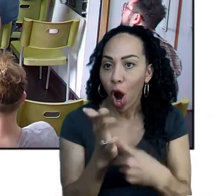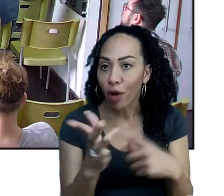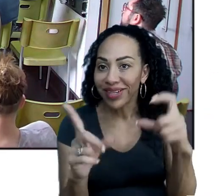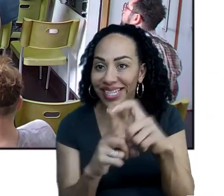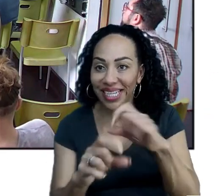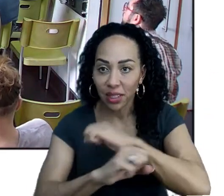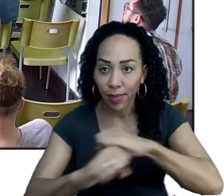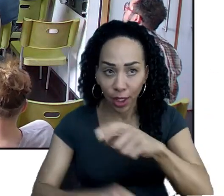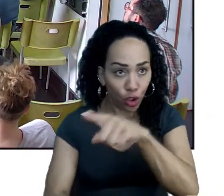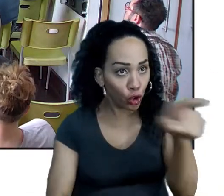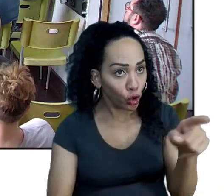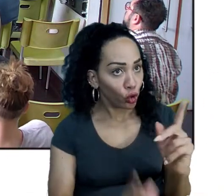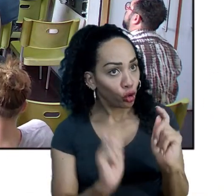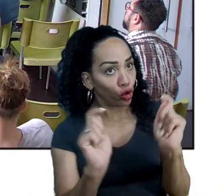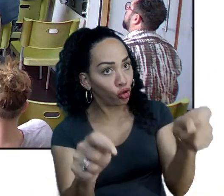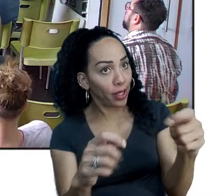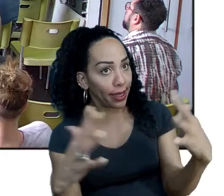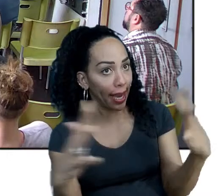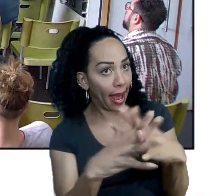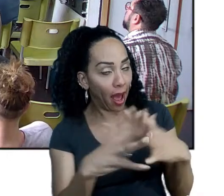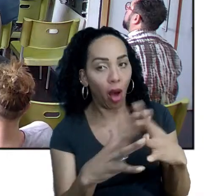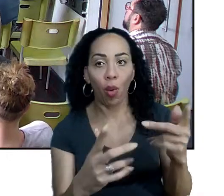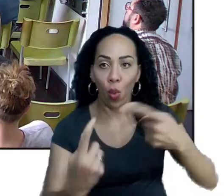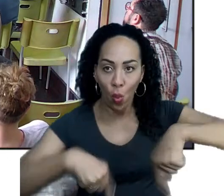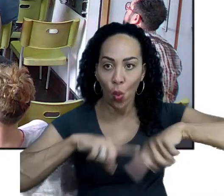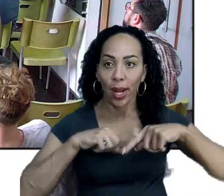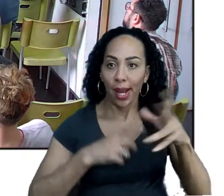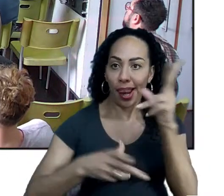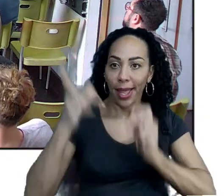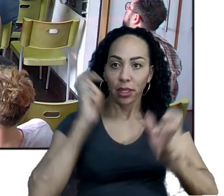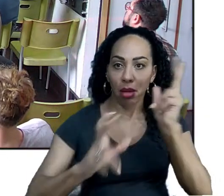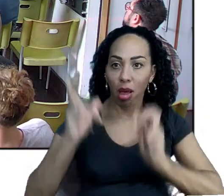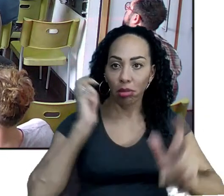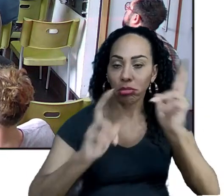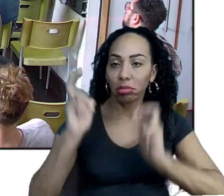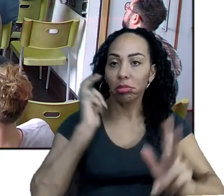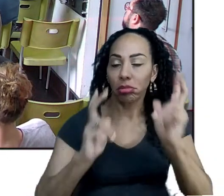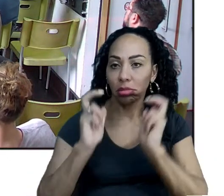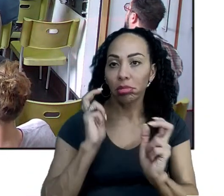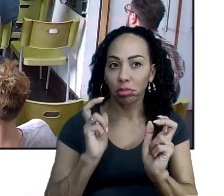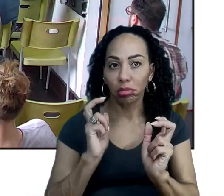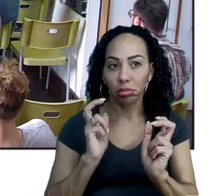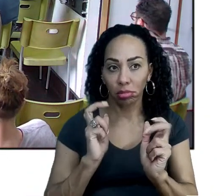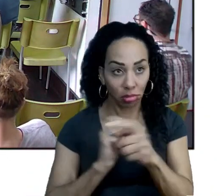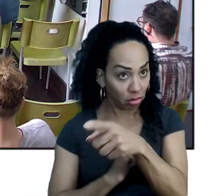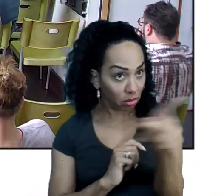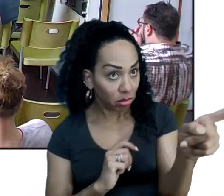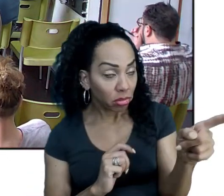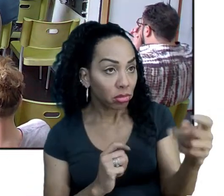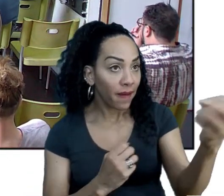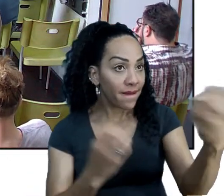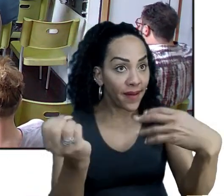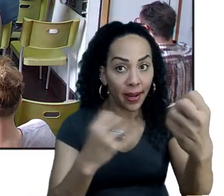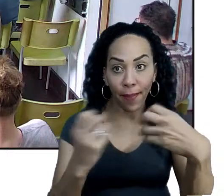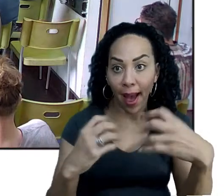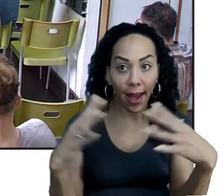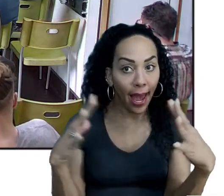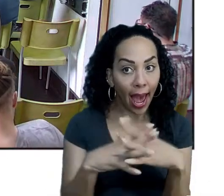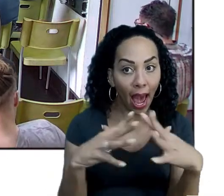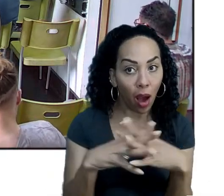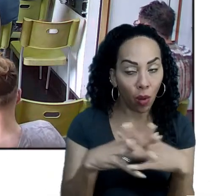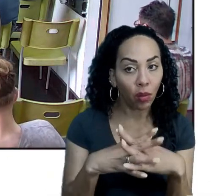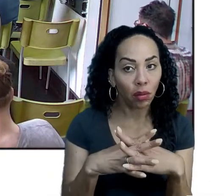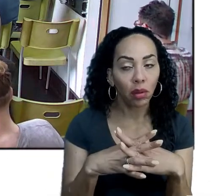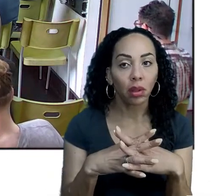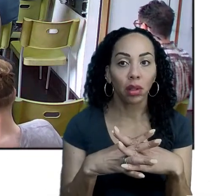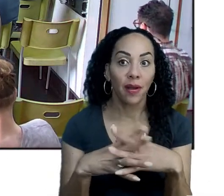spaces, how they would want to give feedback as well, because feedback giving and feedback receiving